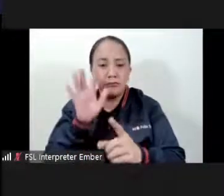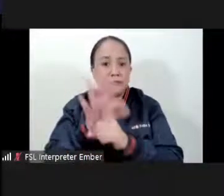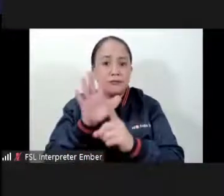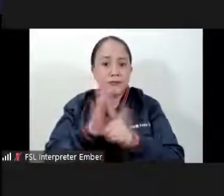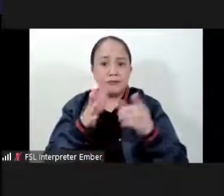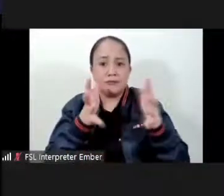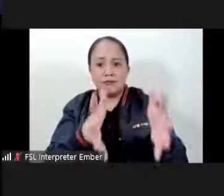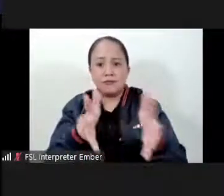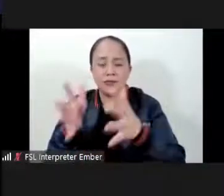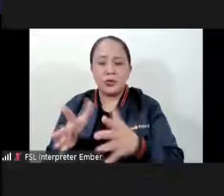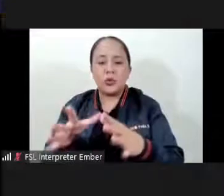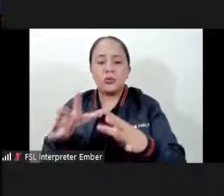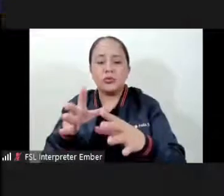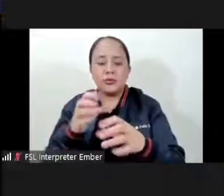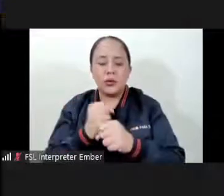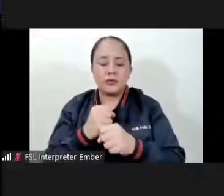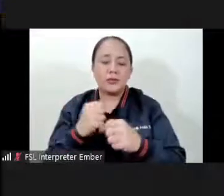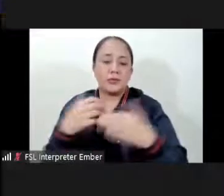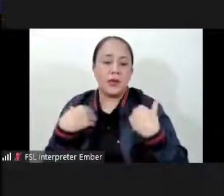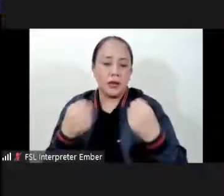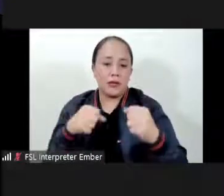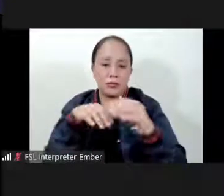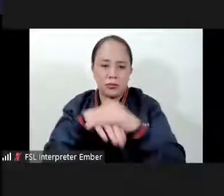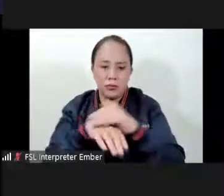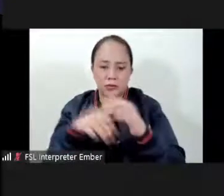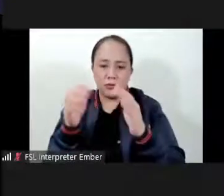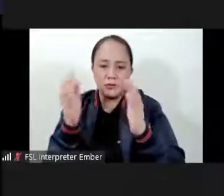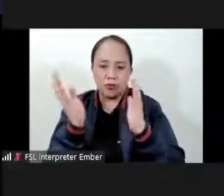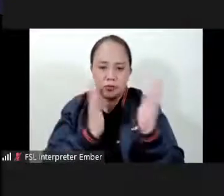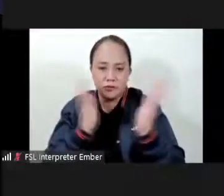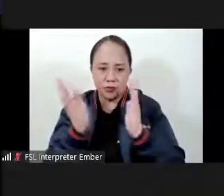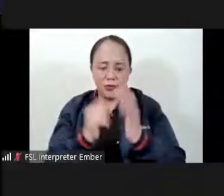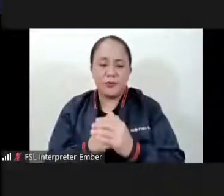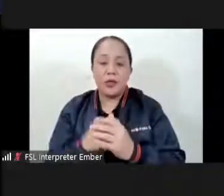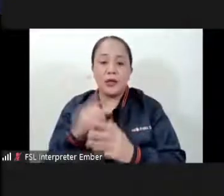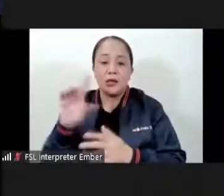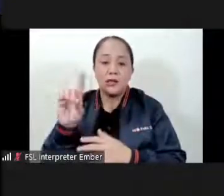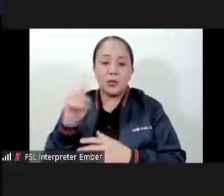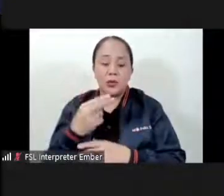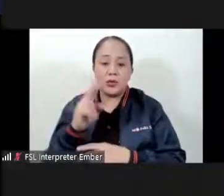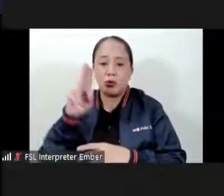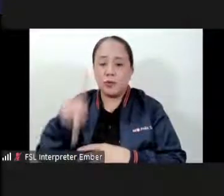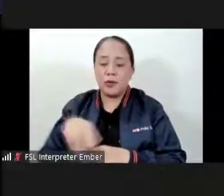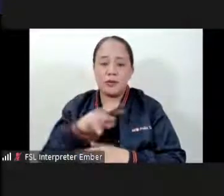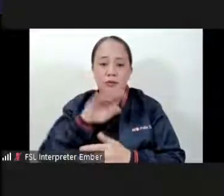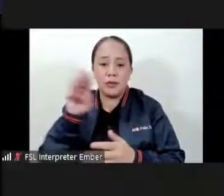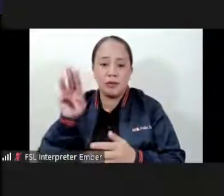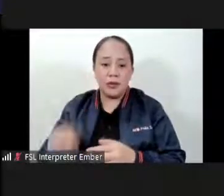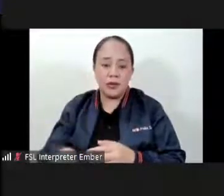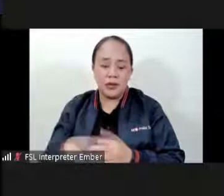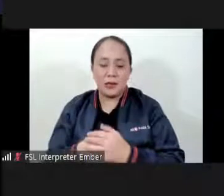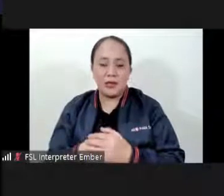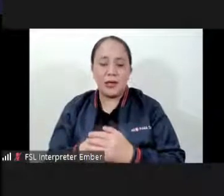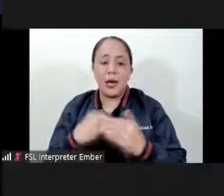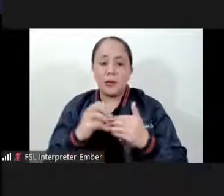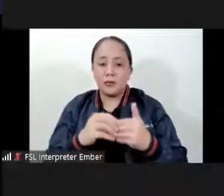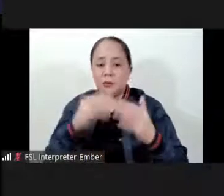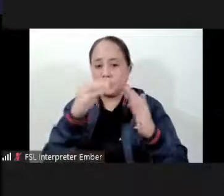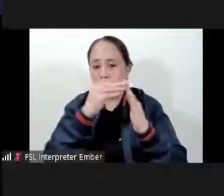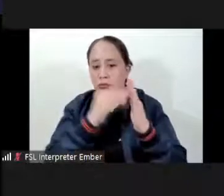in availing healthcare services. The DOH-UP Manila Telemedicine Practice Guidelines